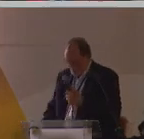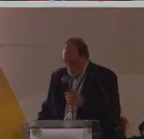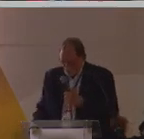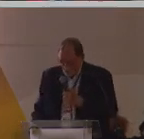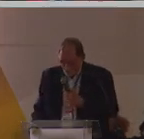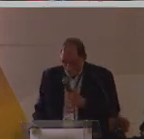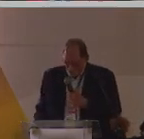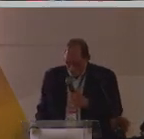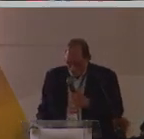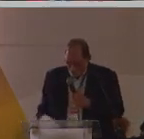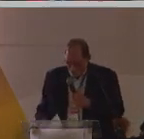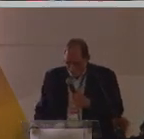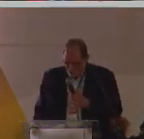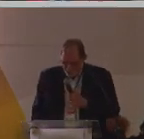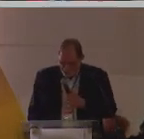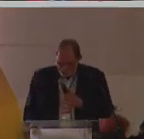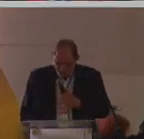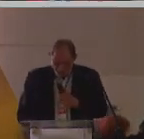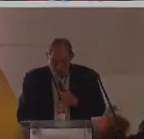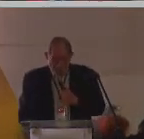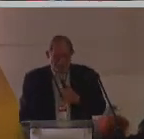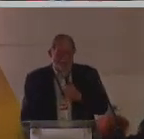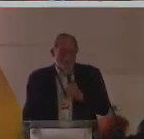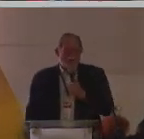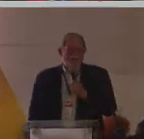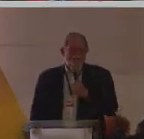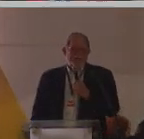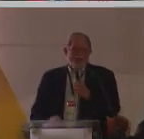Transformation from what to what?